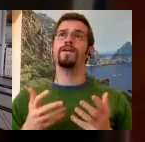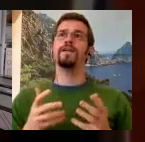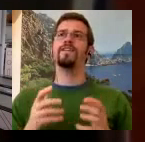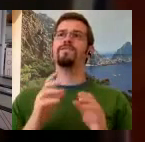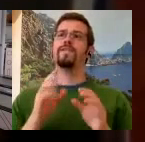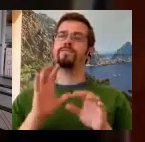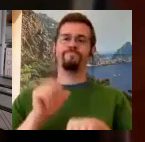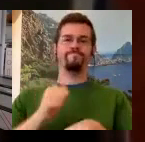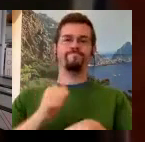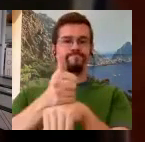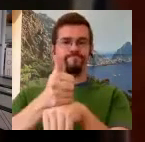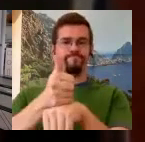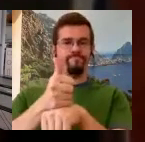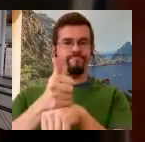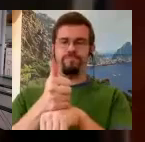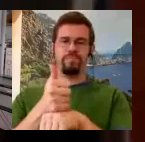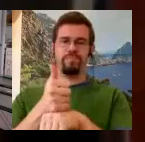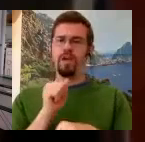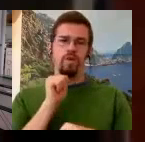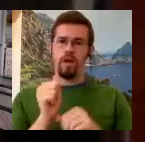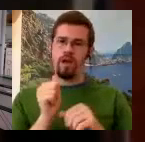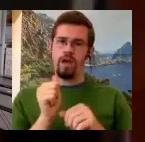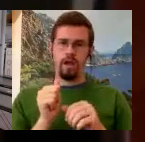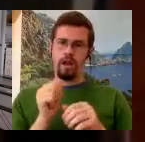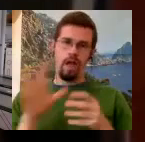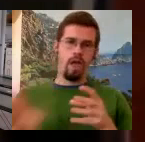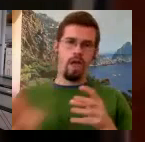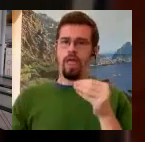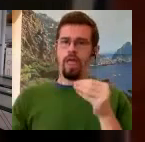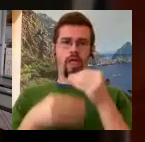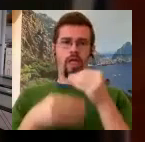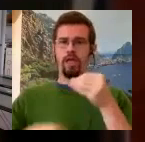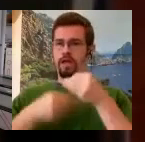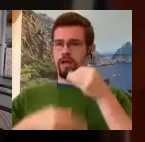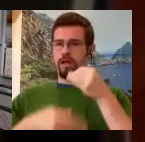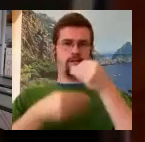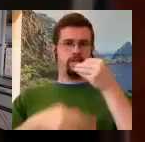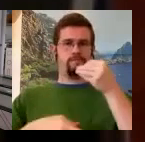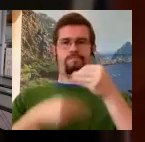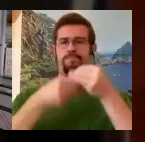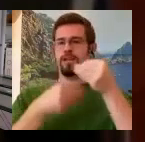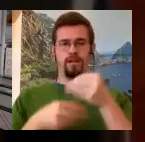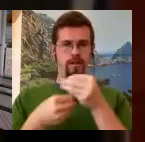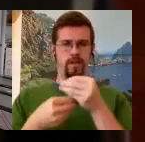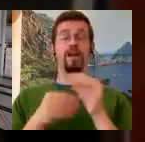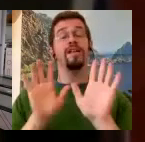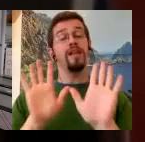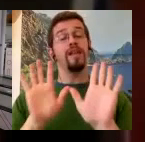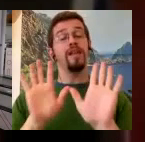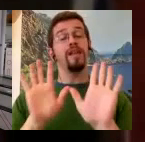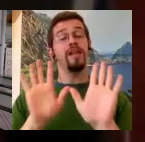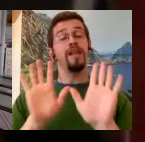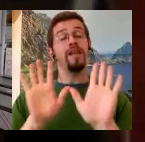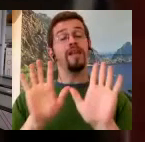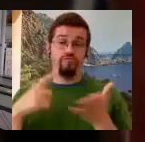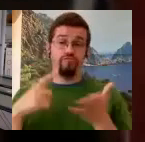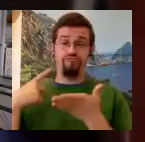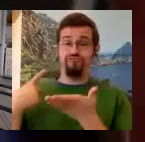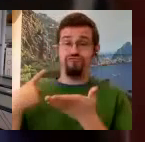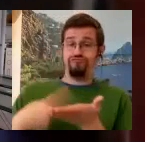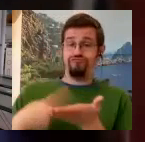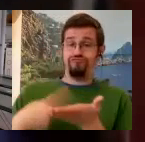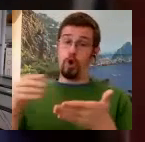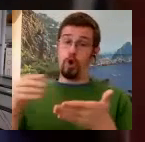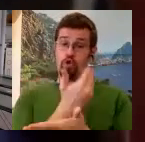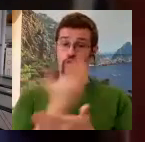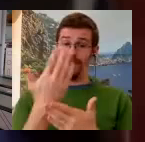not going to be changing anything that's already in there. There has been discussion, though, of new hand shapes and new